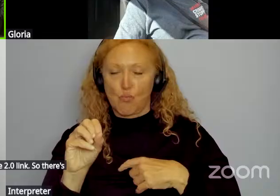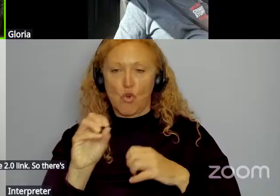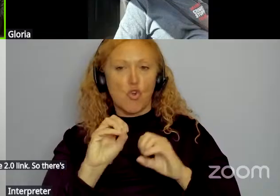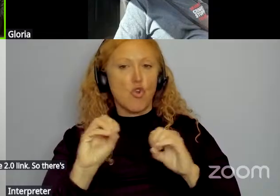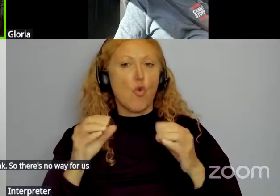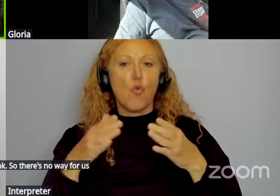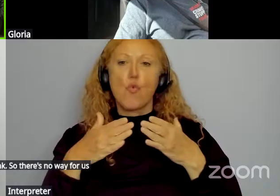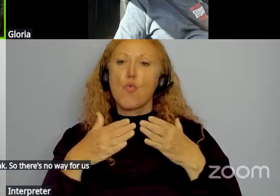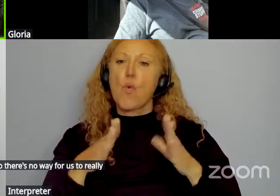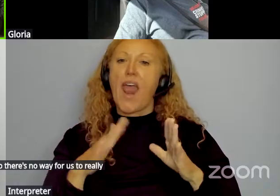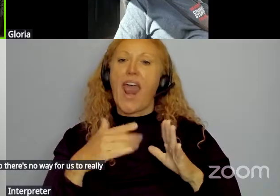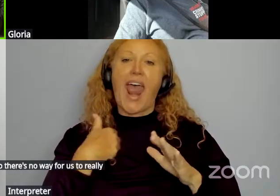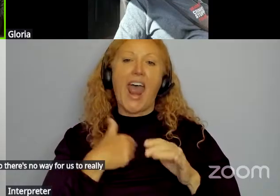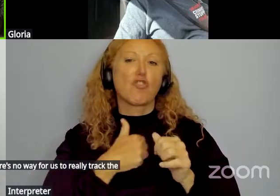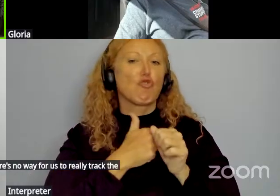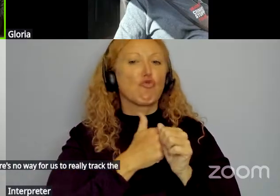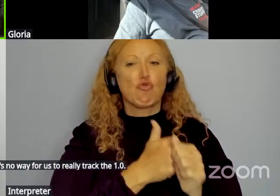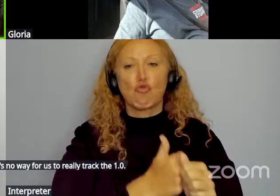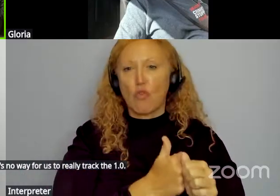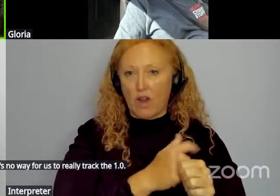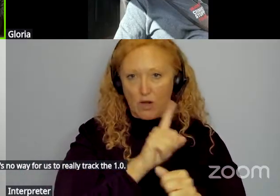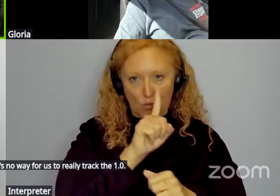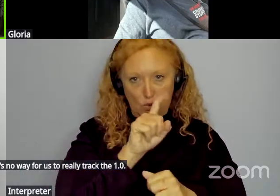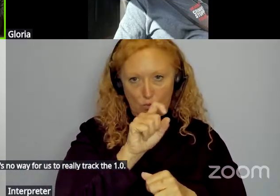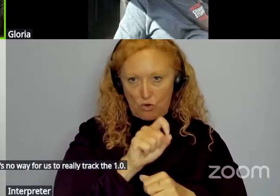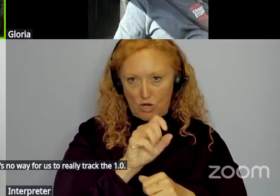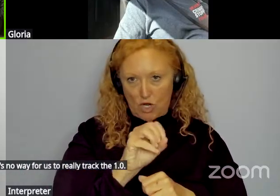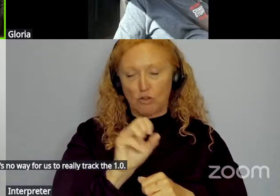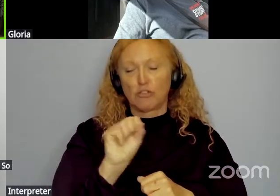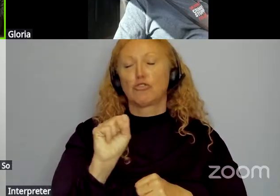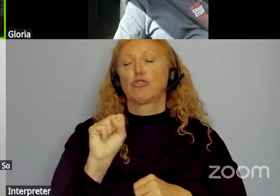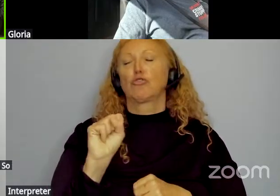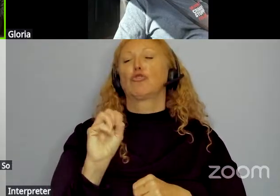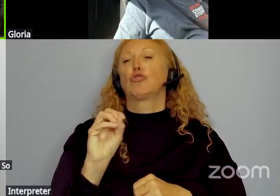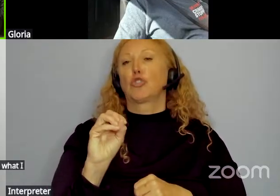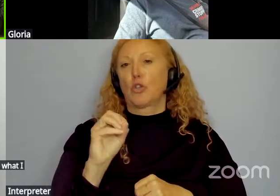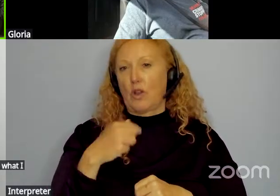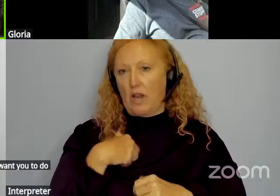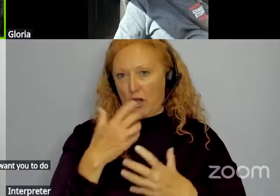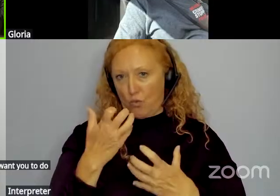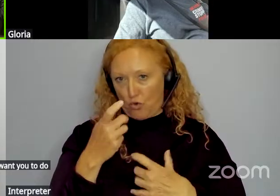us to really track the 1.0. So what I want you to